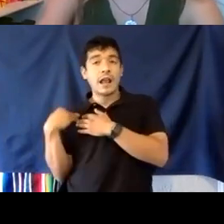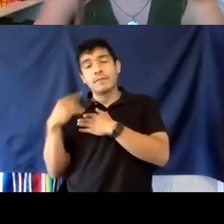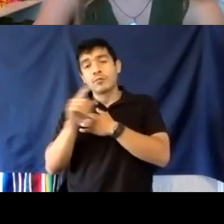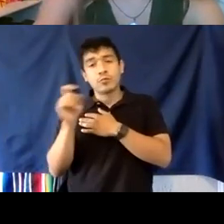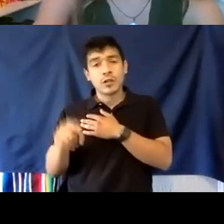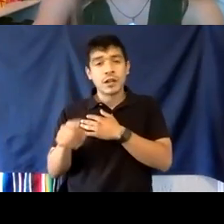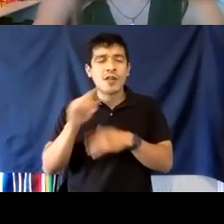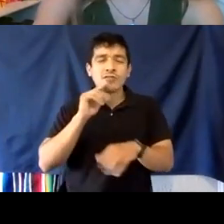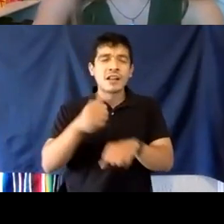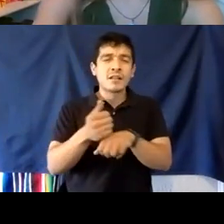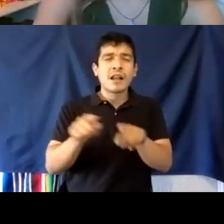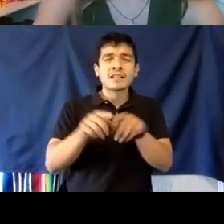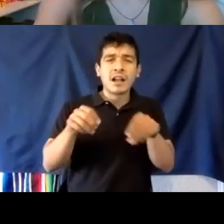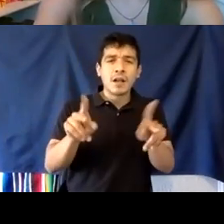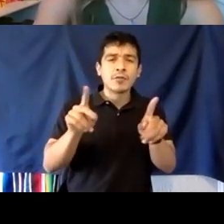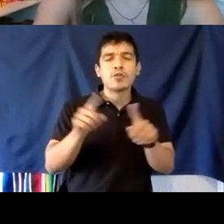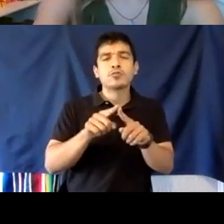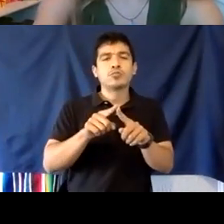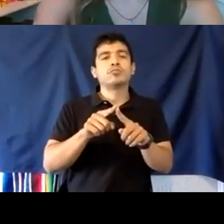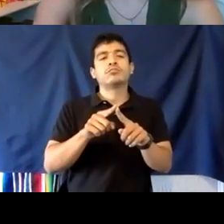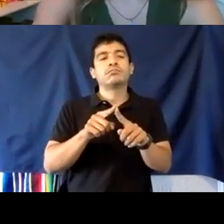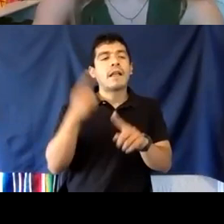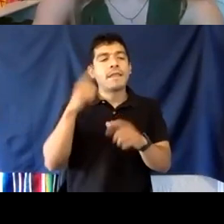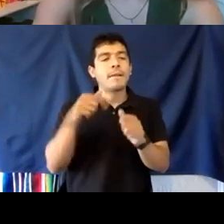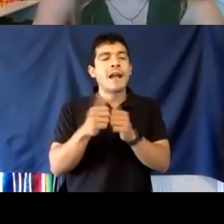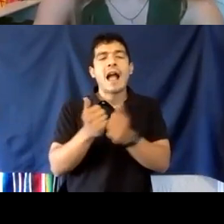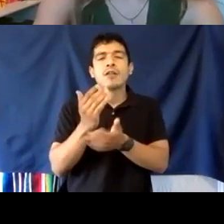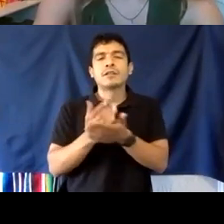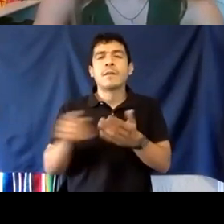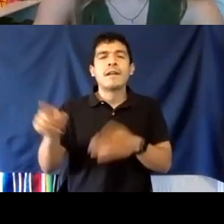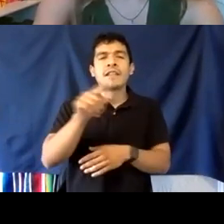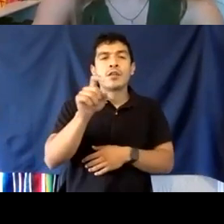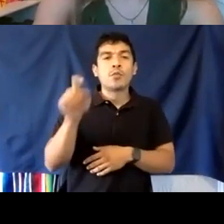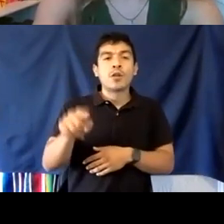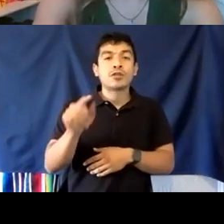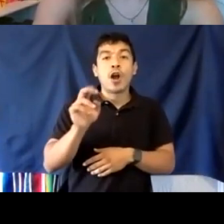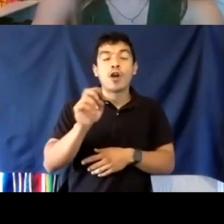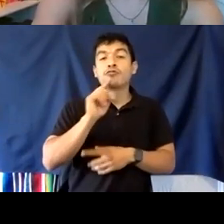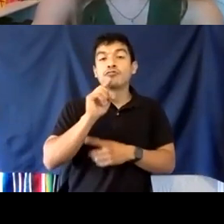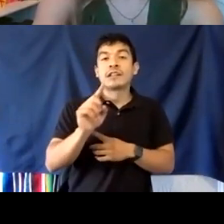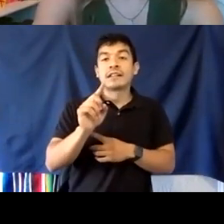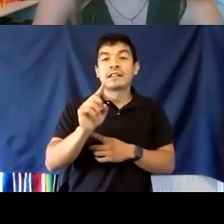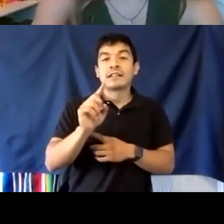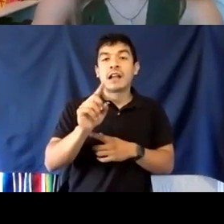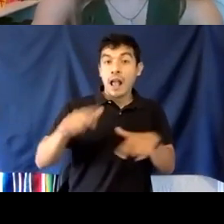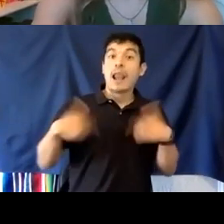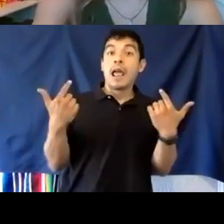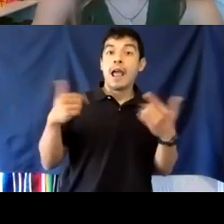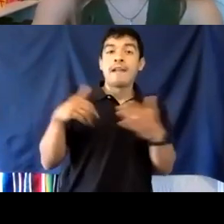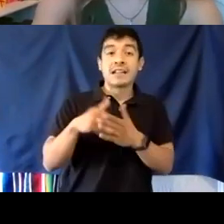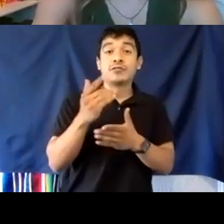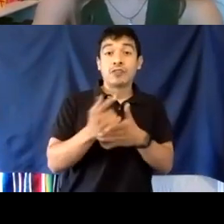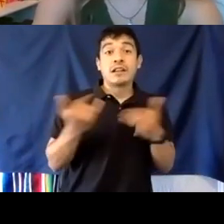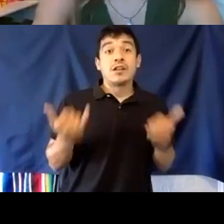opportunity to drill down and think about how some of these questions are live within current research